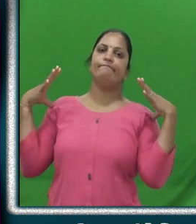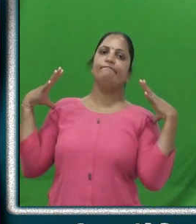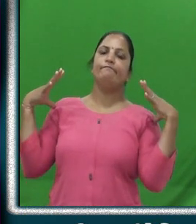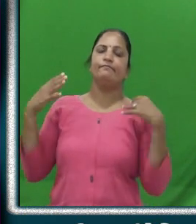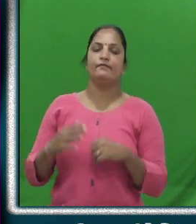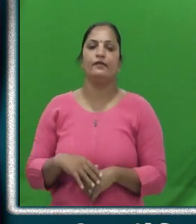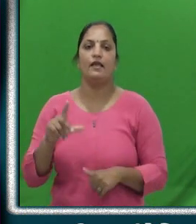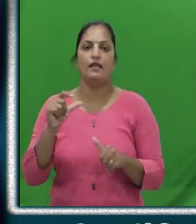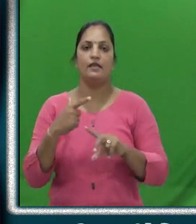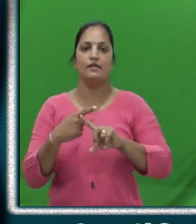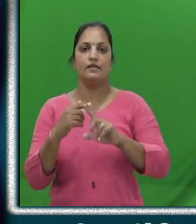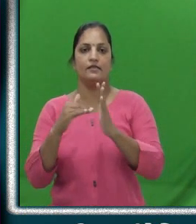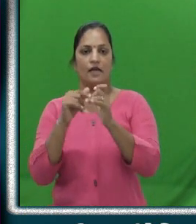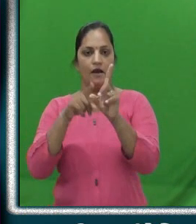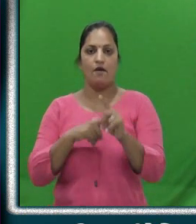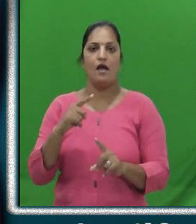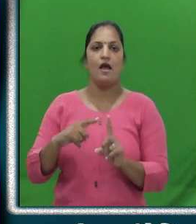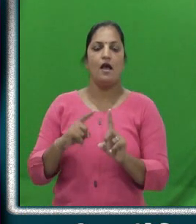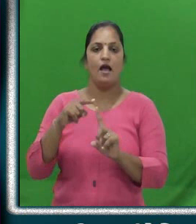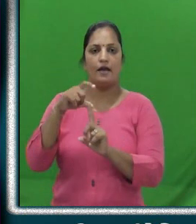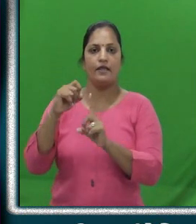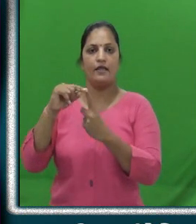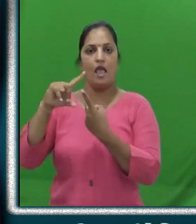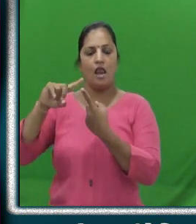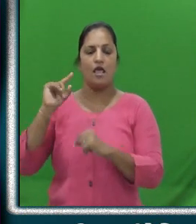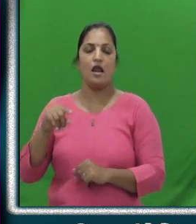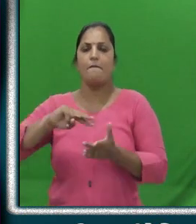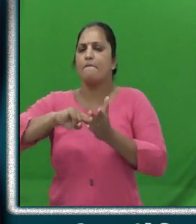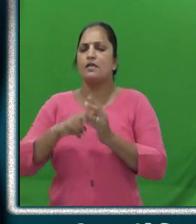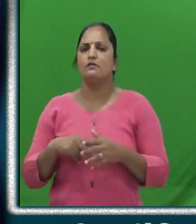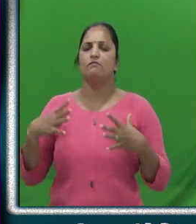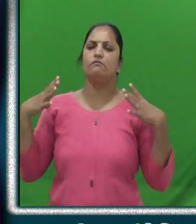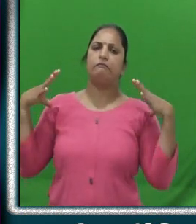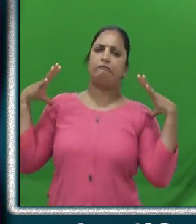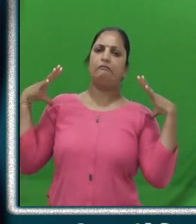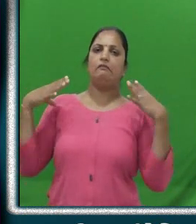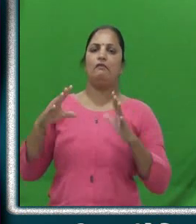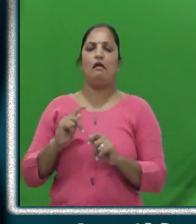Lazy, lazy no same word should I, idle, idle etle arsu.